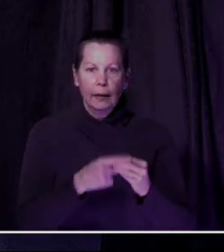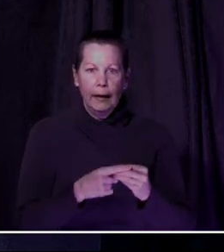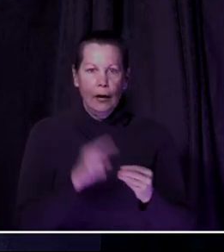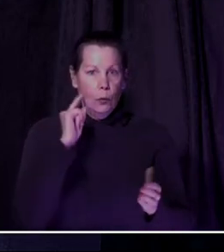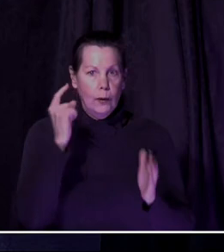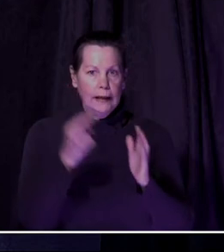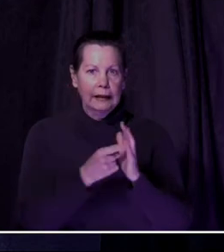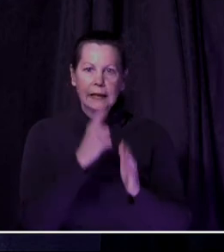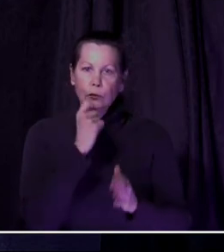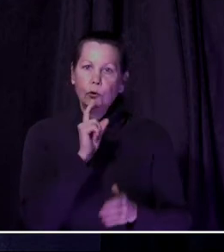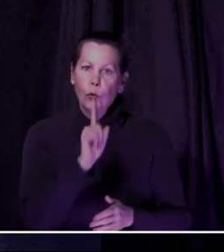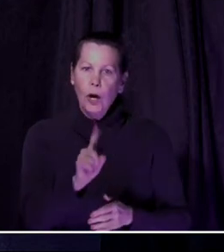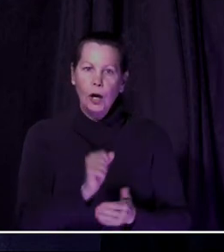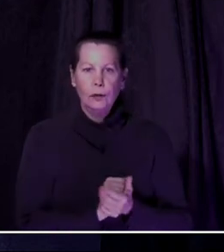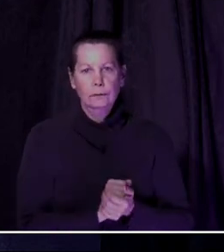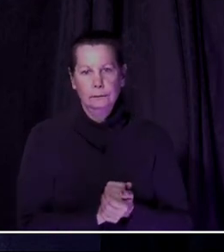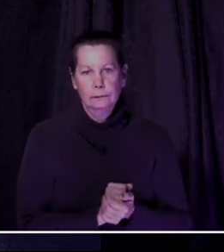Recognizing who you are.